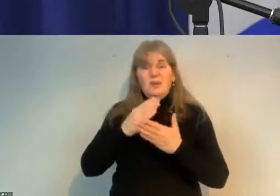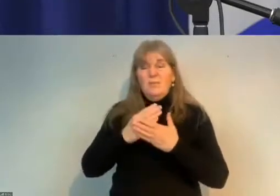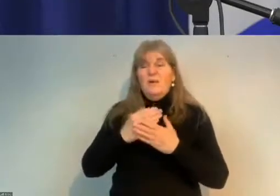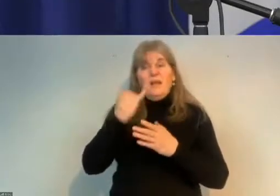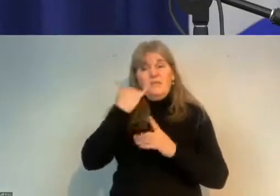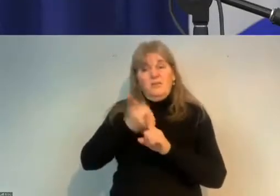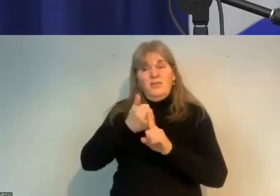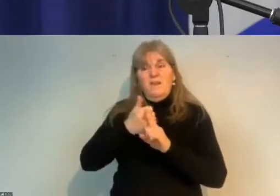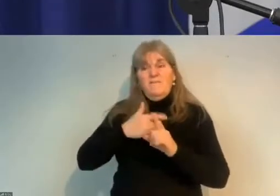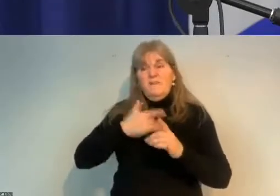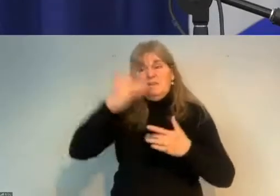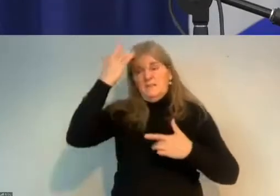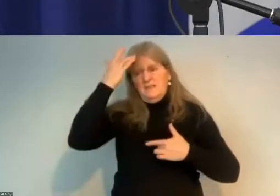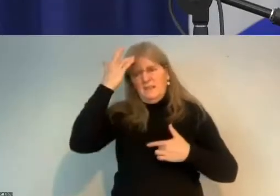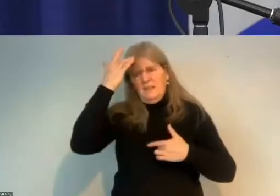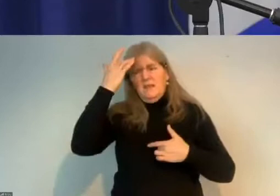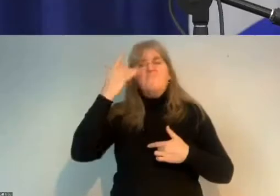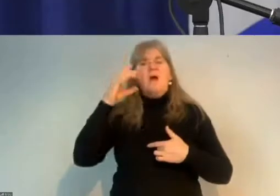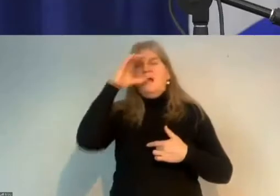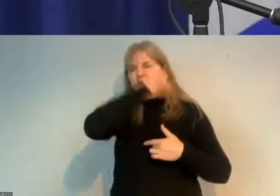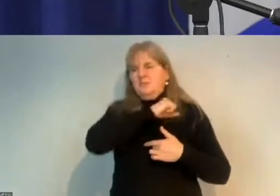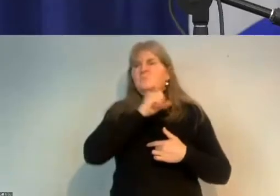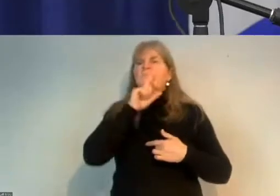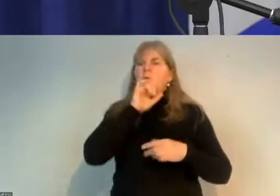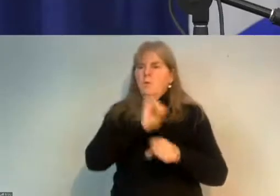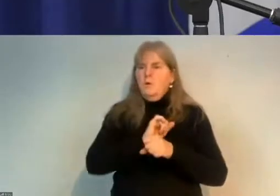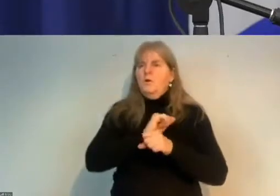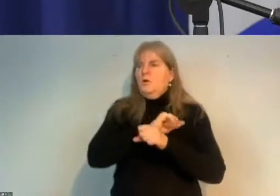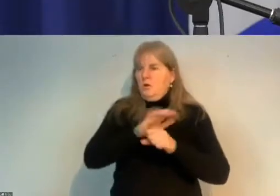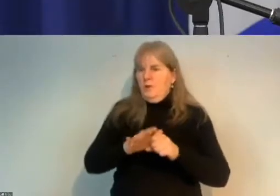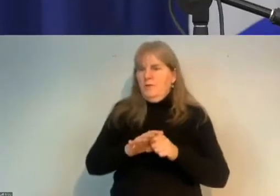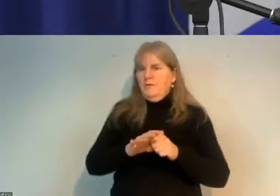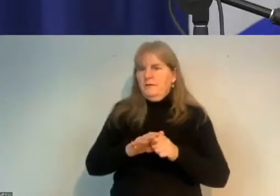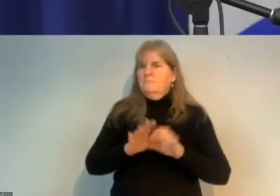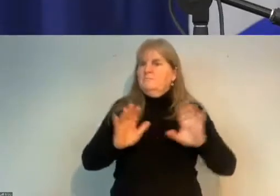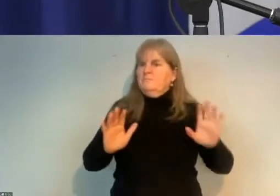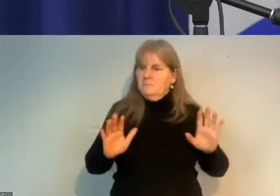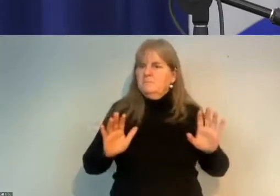we'll get more information soon on exactly how to do that.